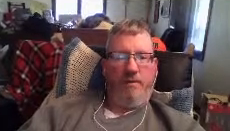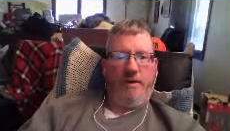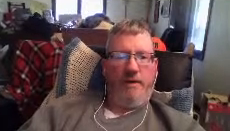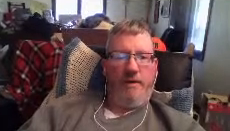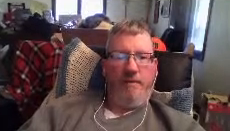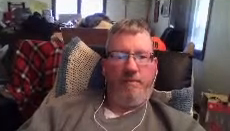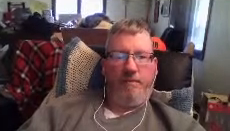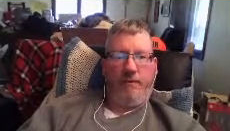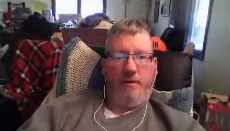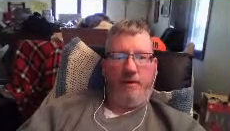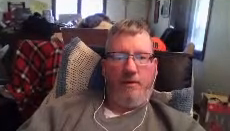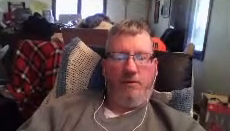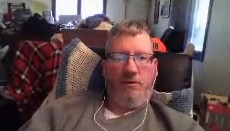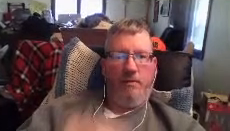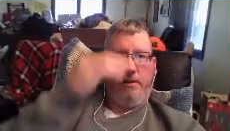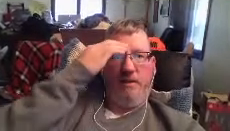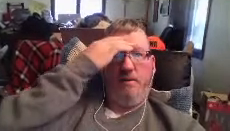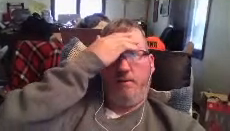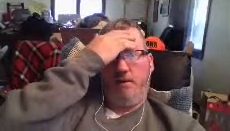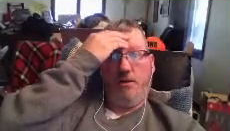Now, will there